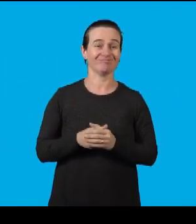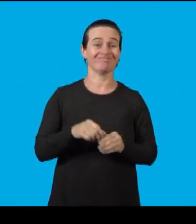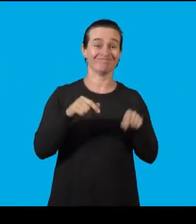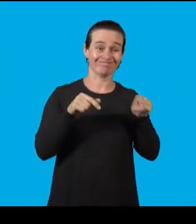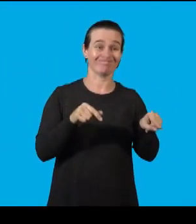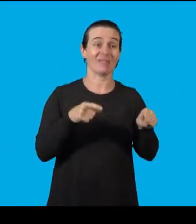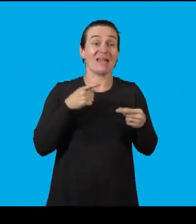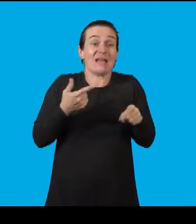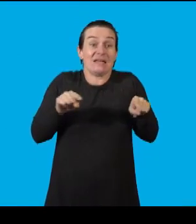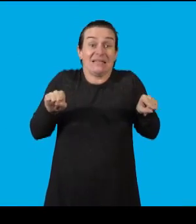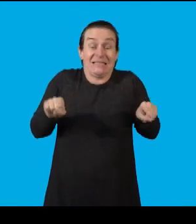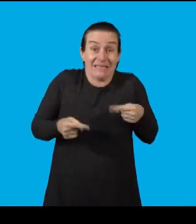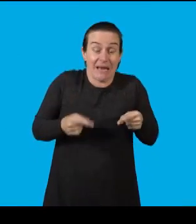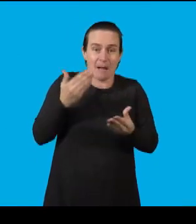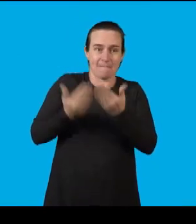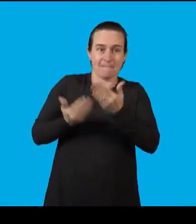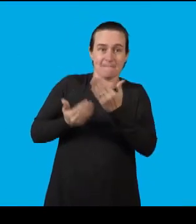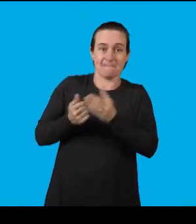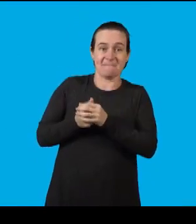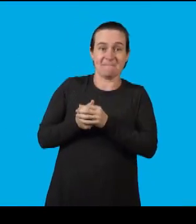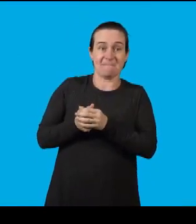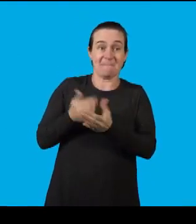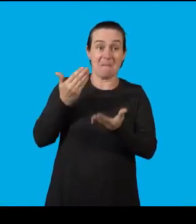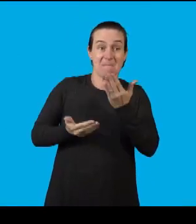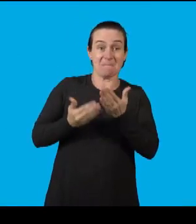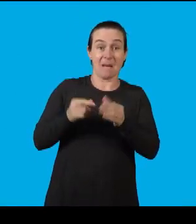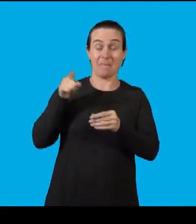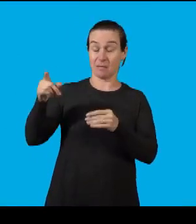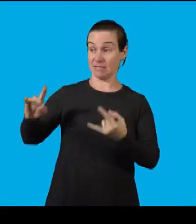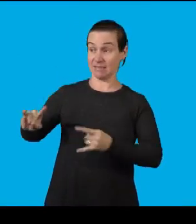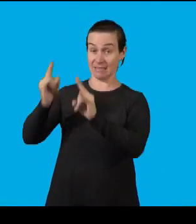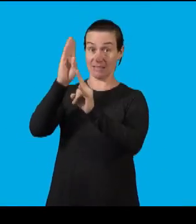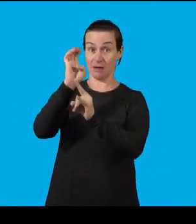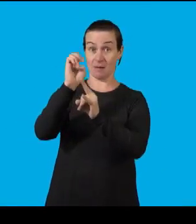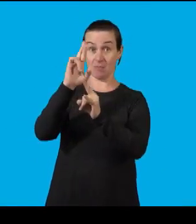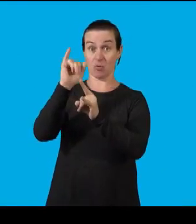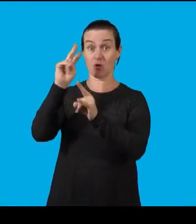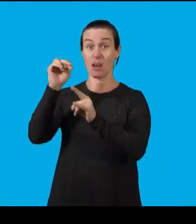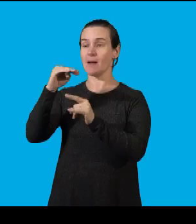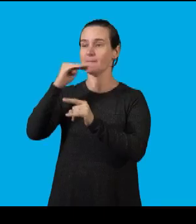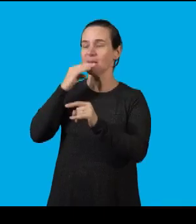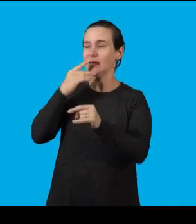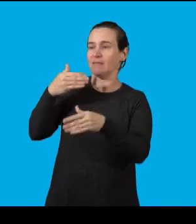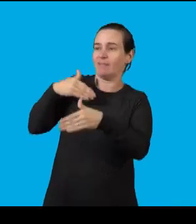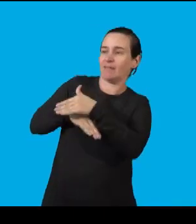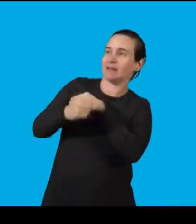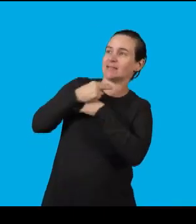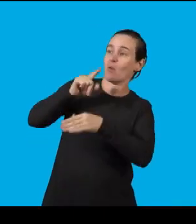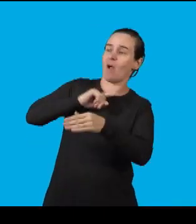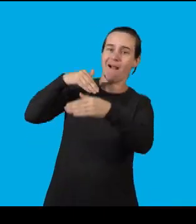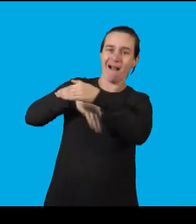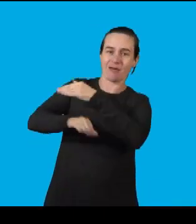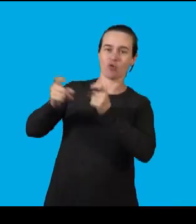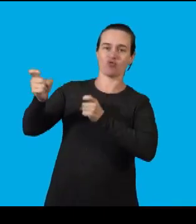Berlin might be dominated by the Soviet Union. because Berlin was situated on their